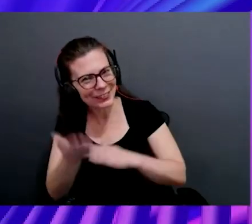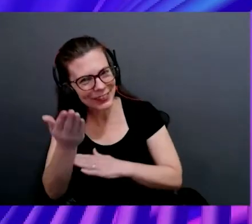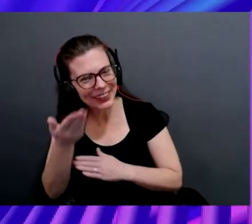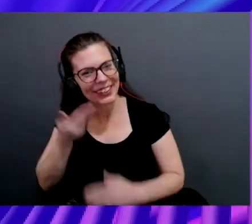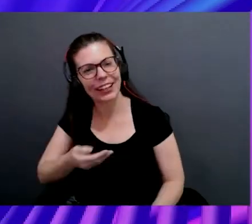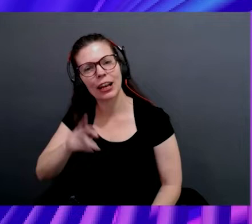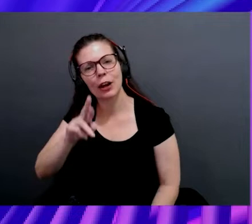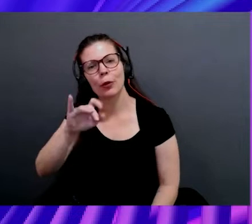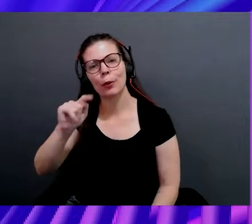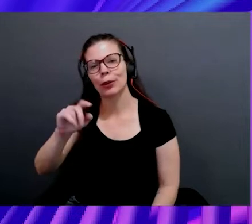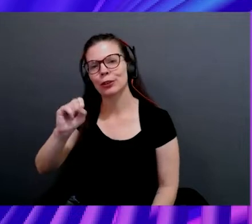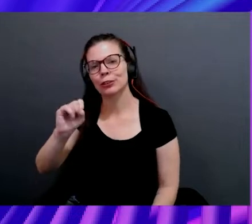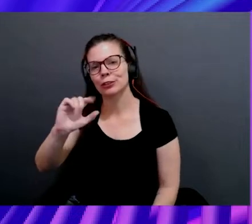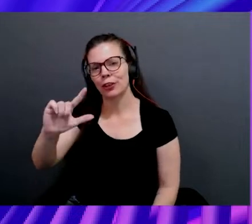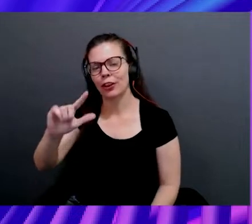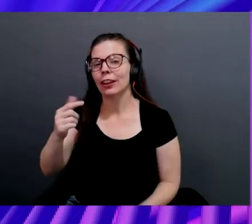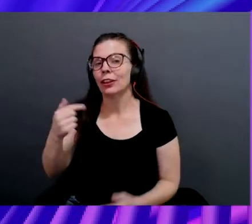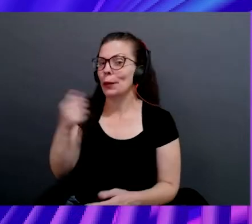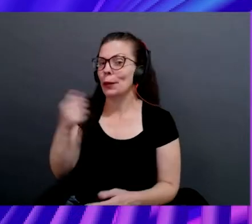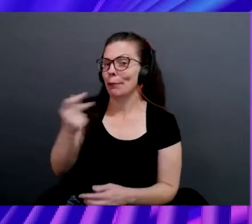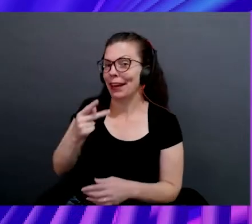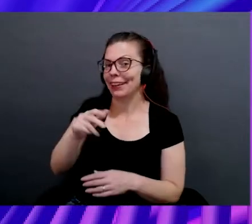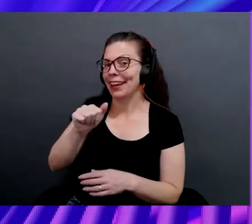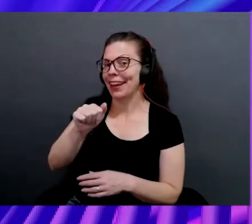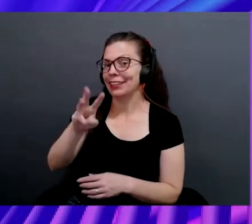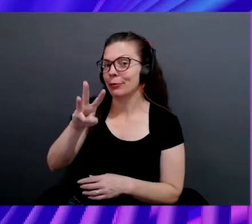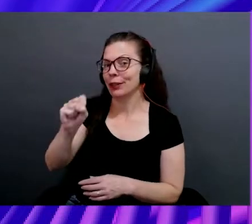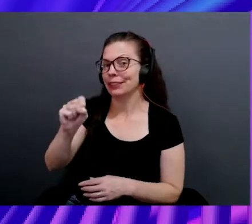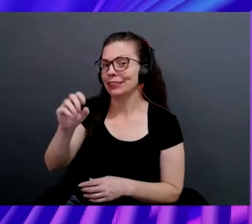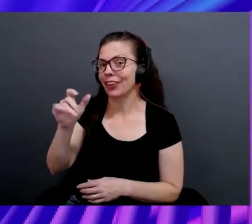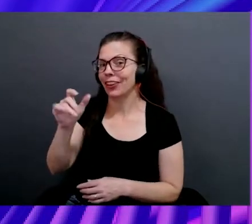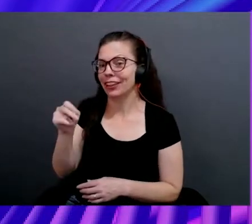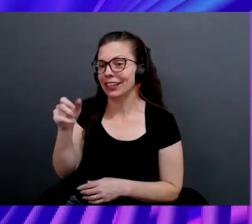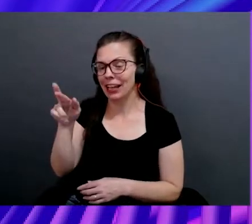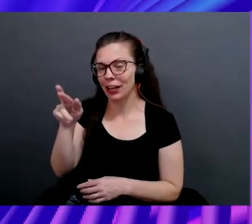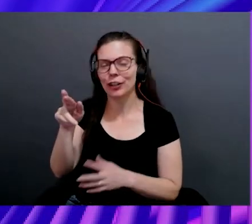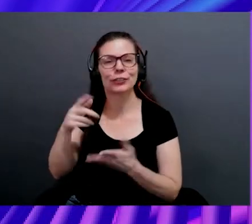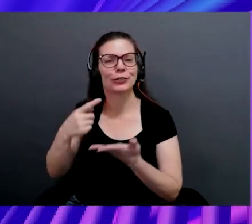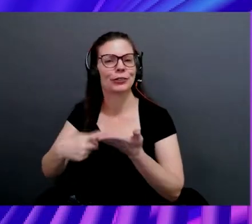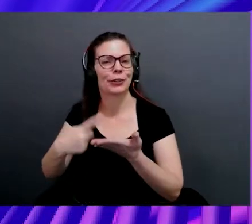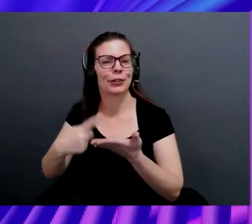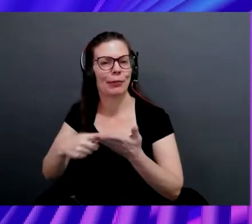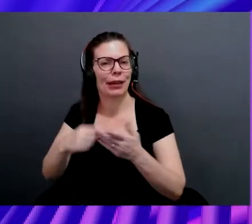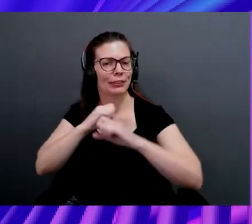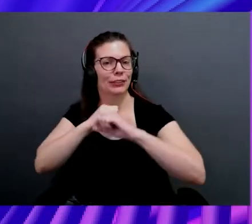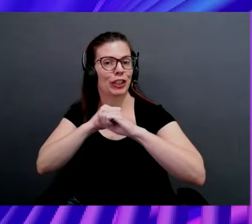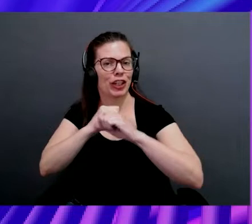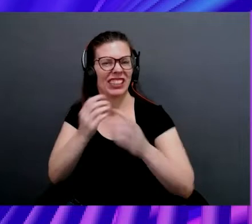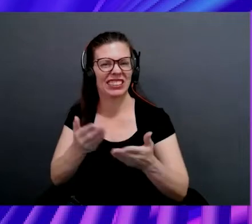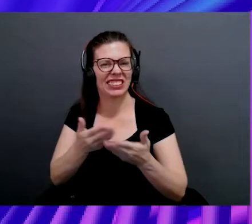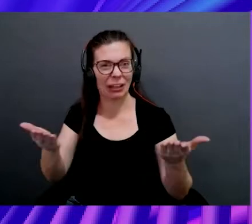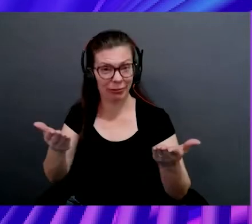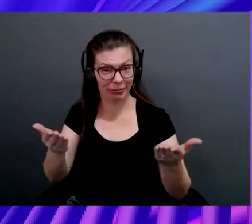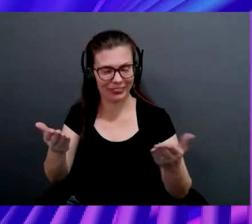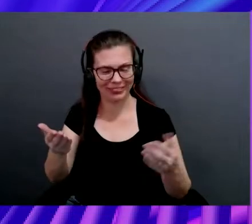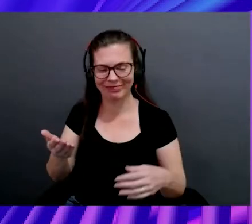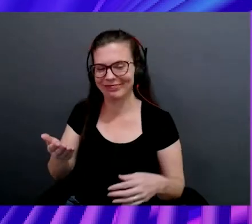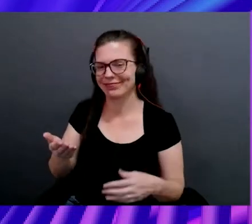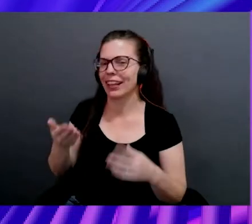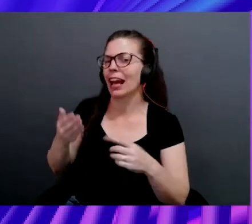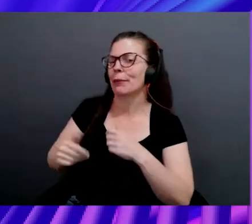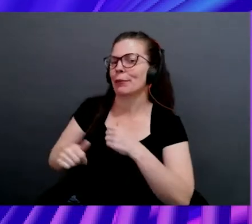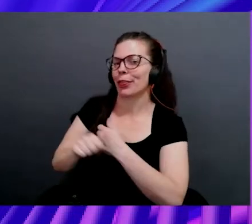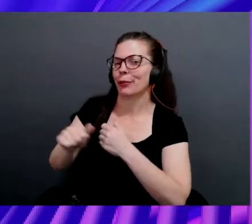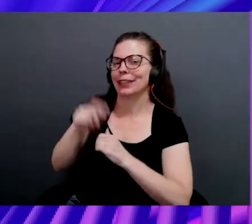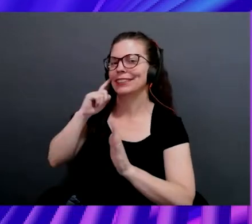Robert Saul. We are back on AWS On Air to talk about security stuffs. I am the Threat Detection Incident Response